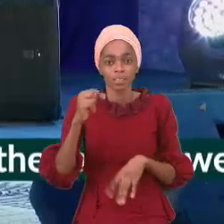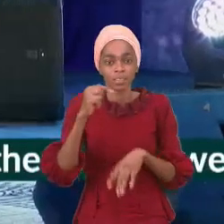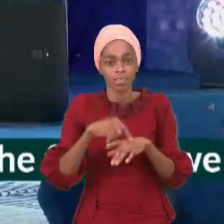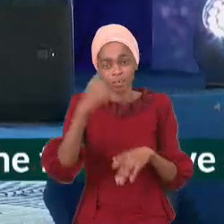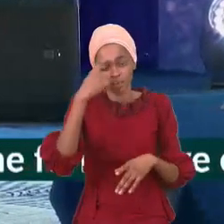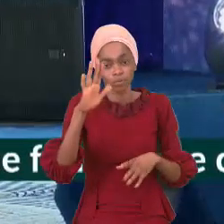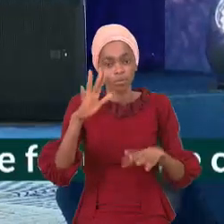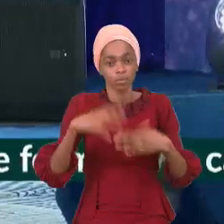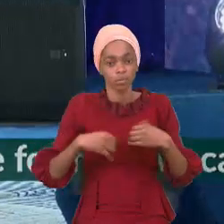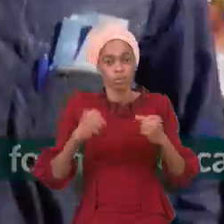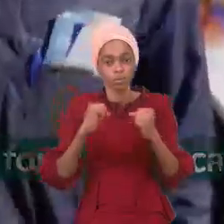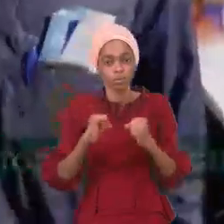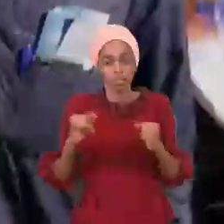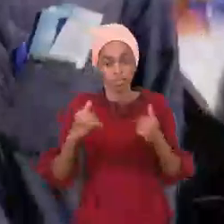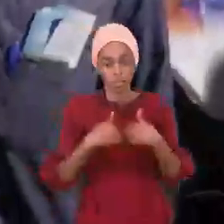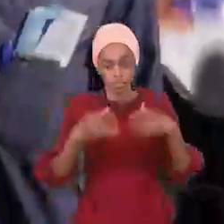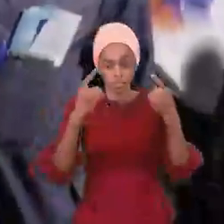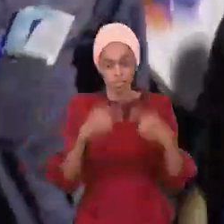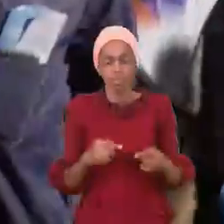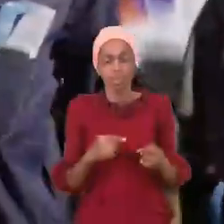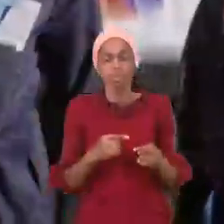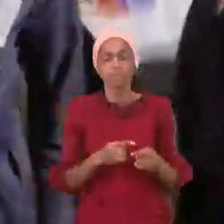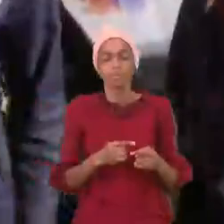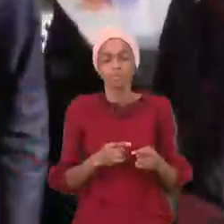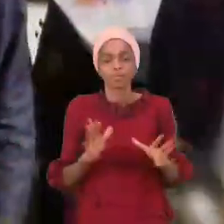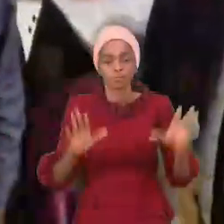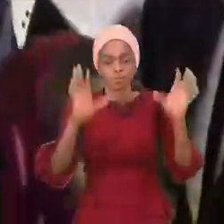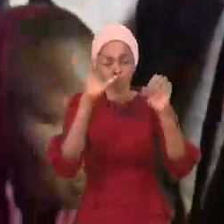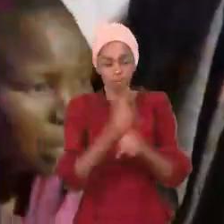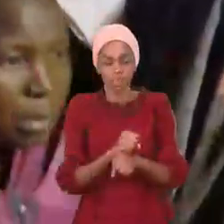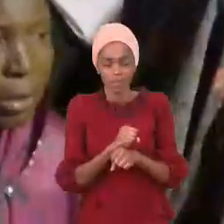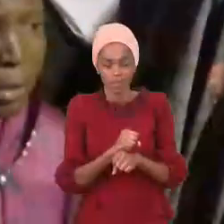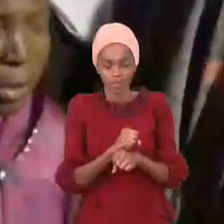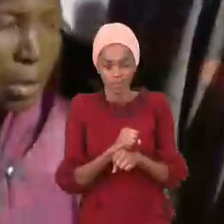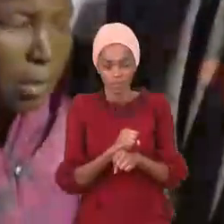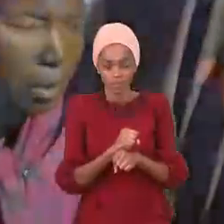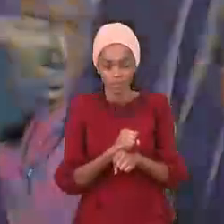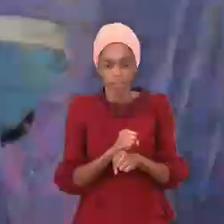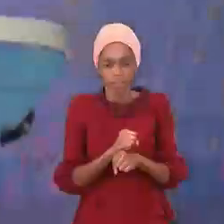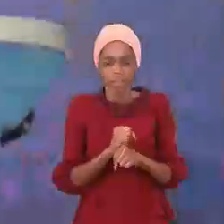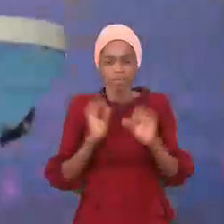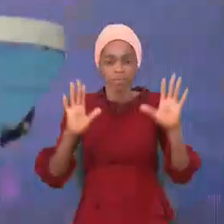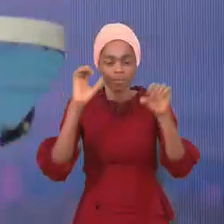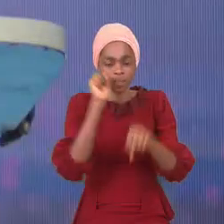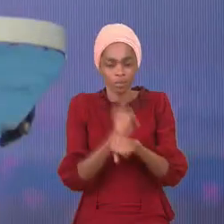healing has now come. Amen. Miracle. Signs and